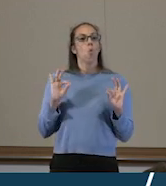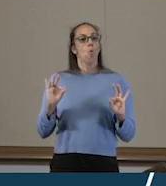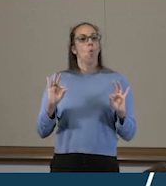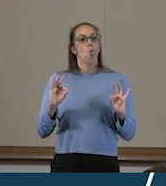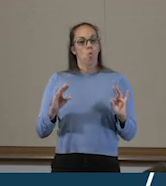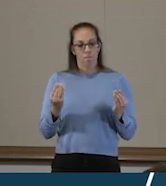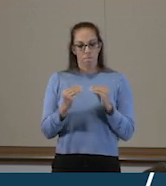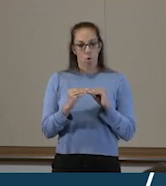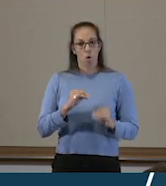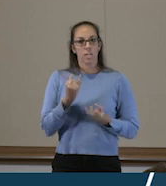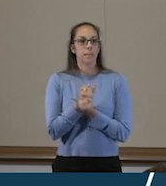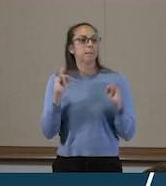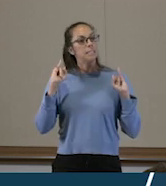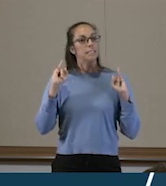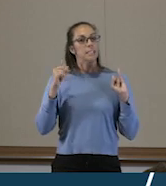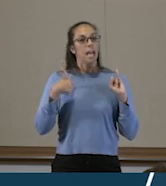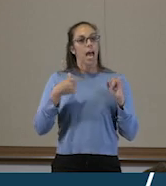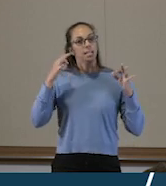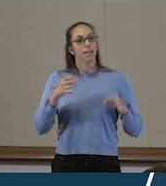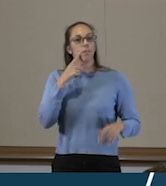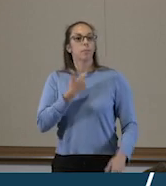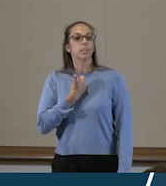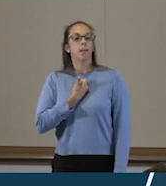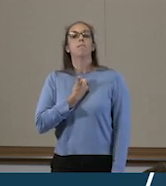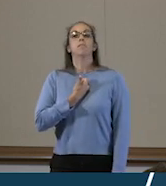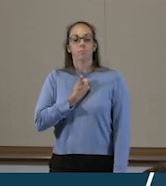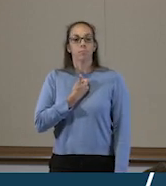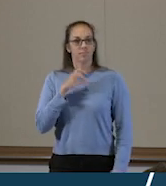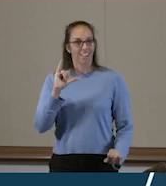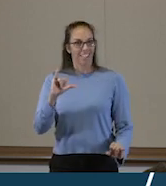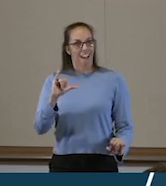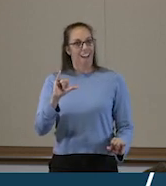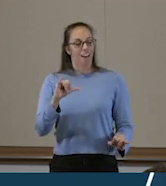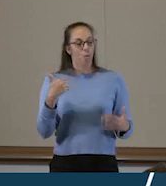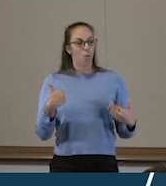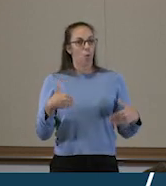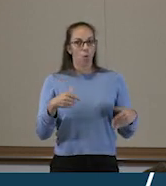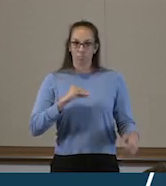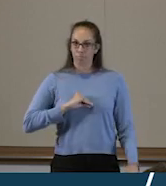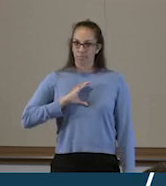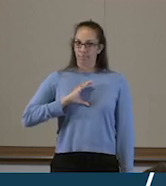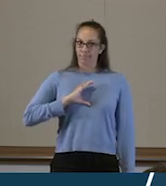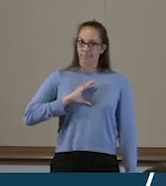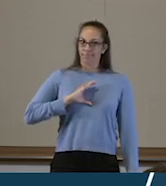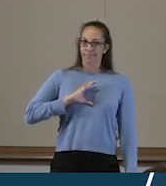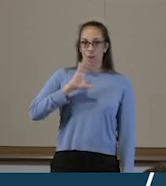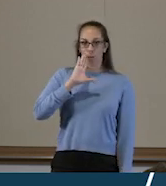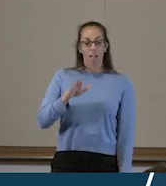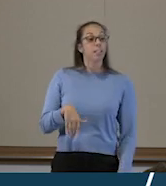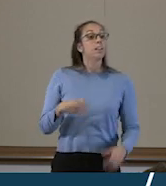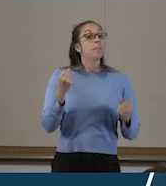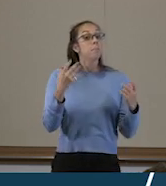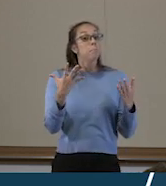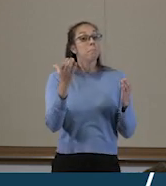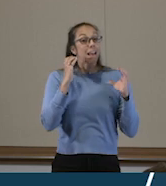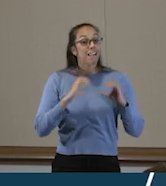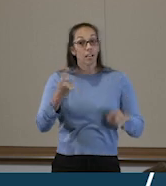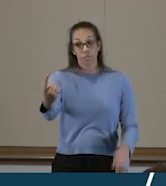in their ability to make decisions. And it builds their confidence. I've had clients who come to